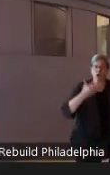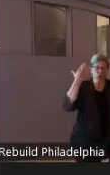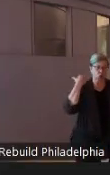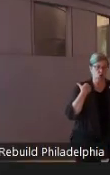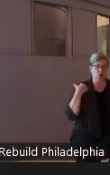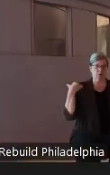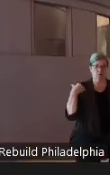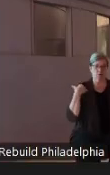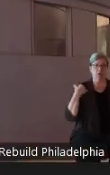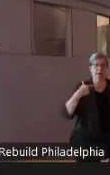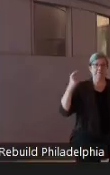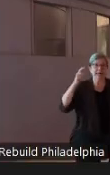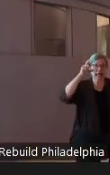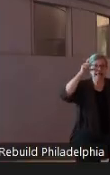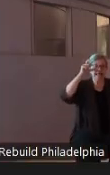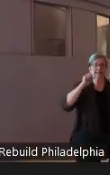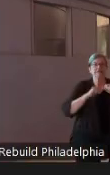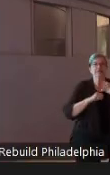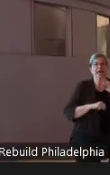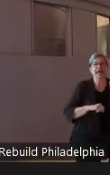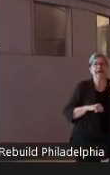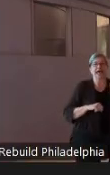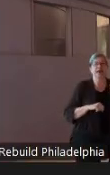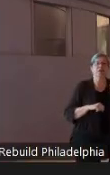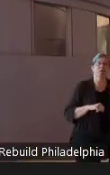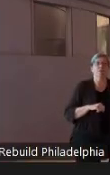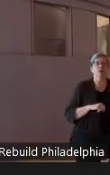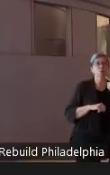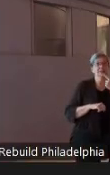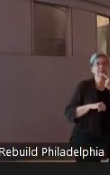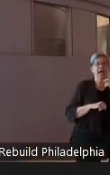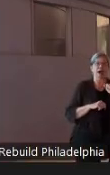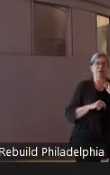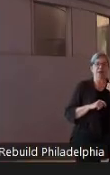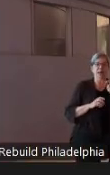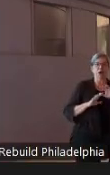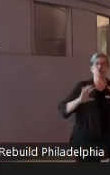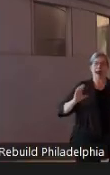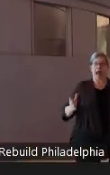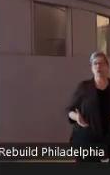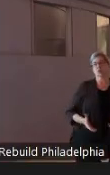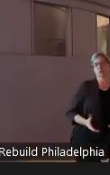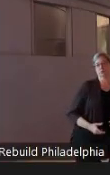shoulder length, big glasses, and one would say I'm more on the round side.